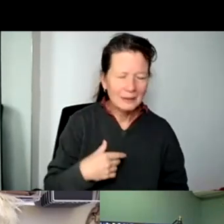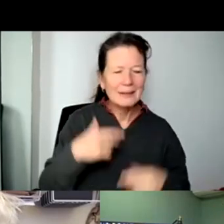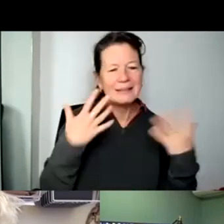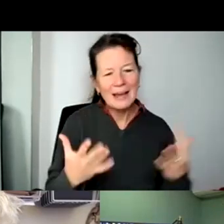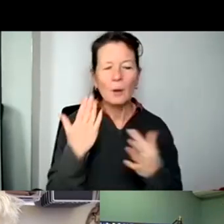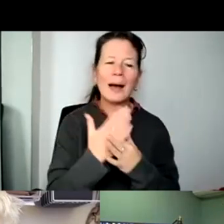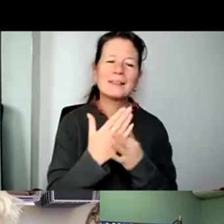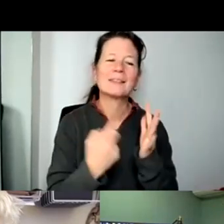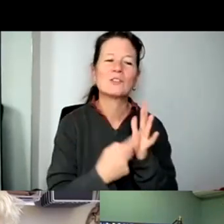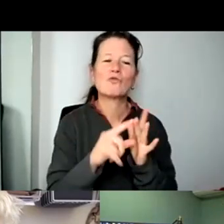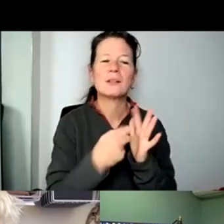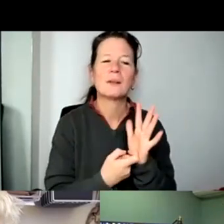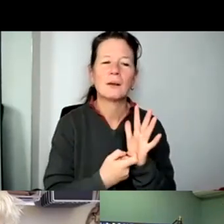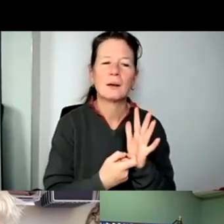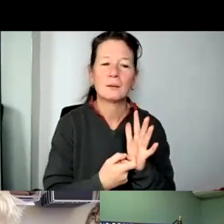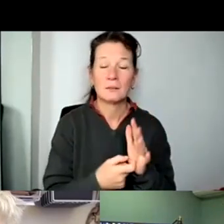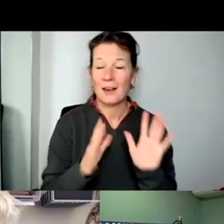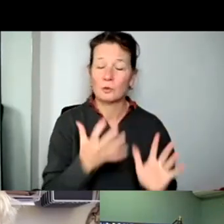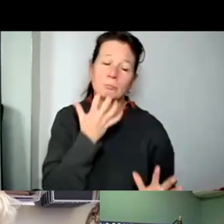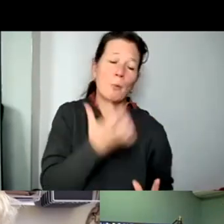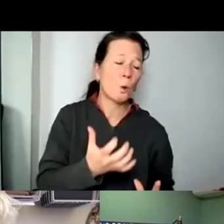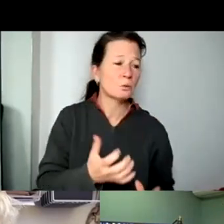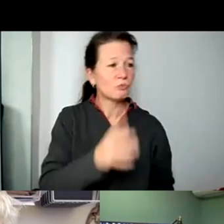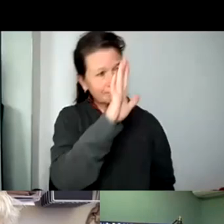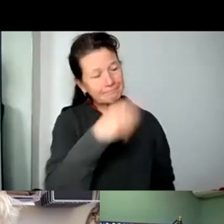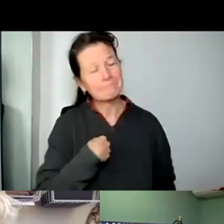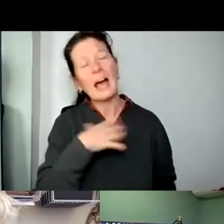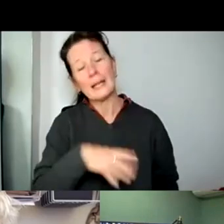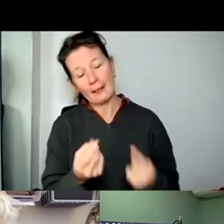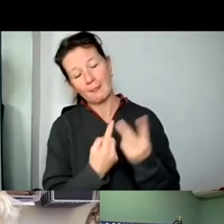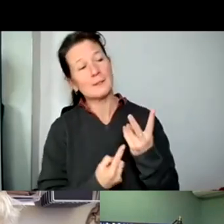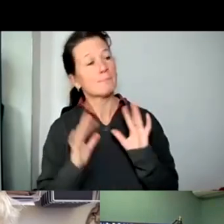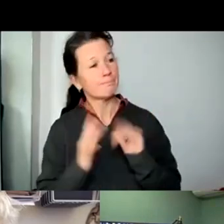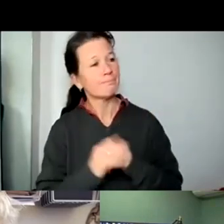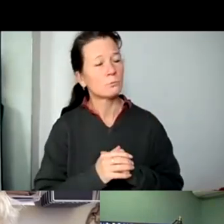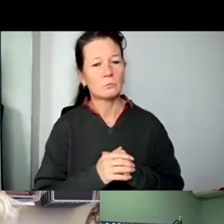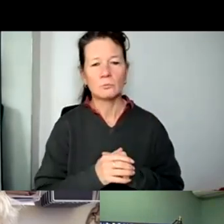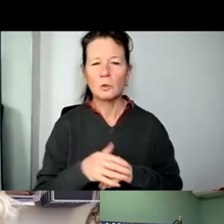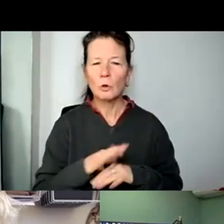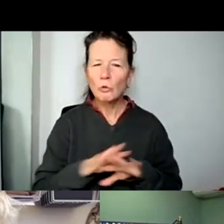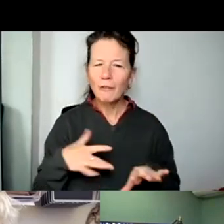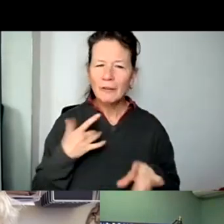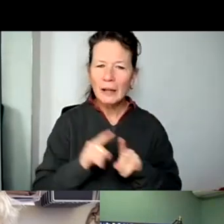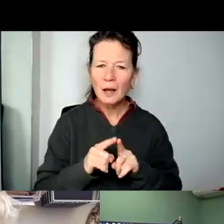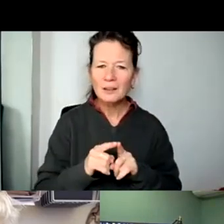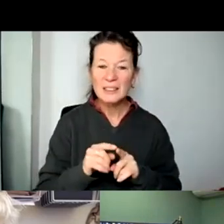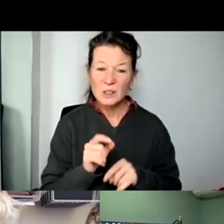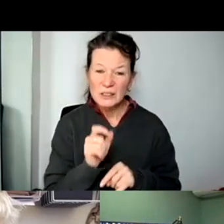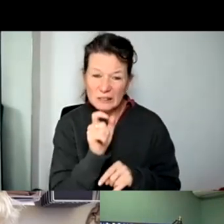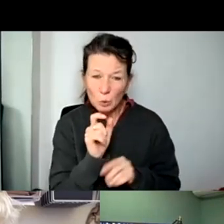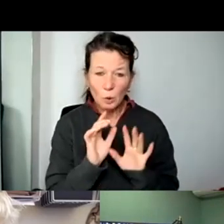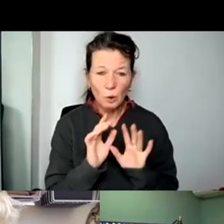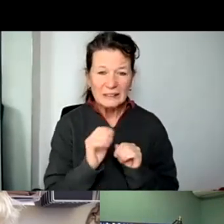and be brave with saying what are the things you need and not feeling like it's a small thing, because